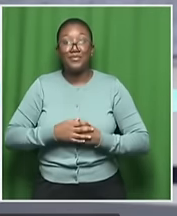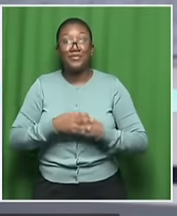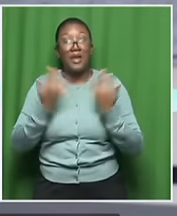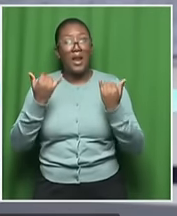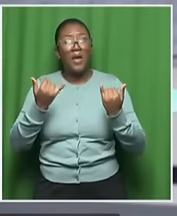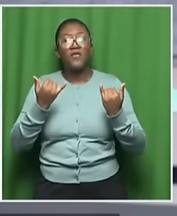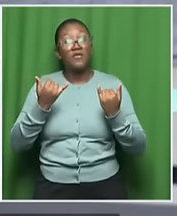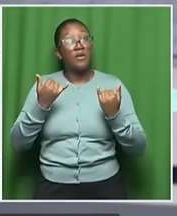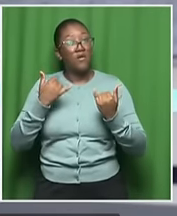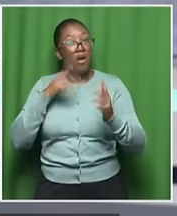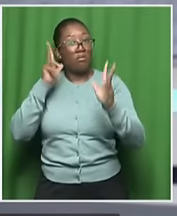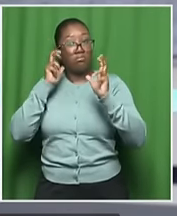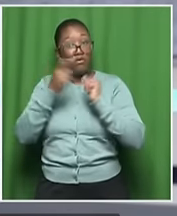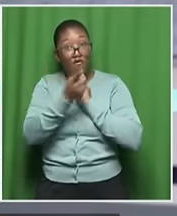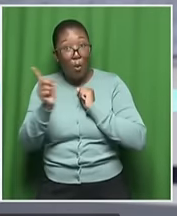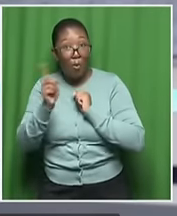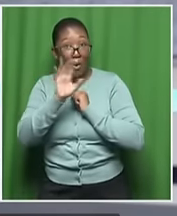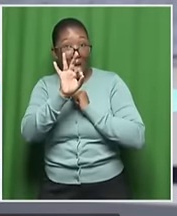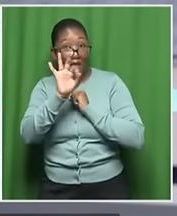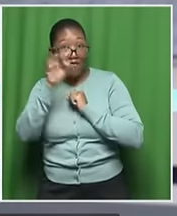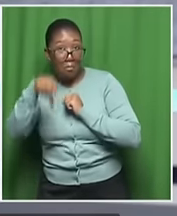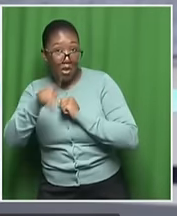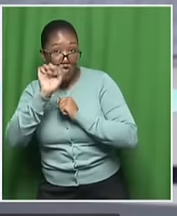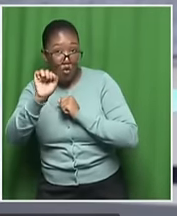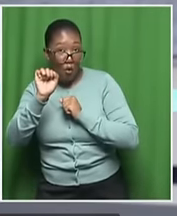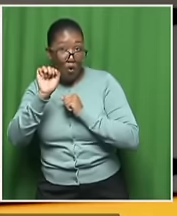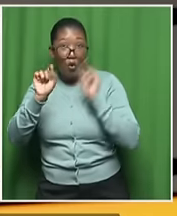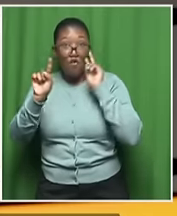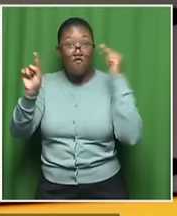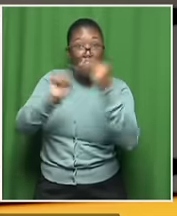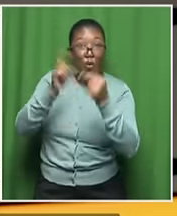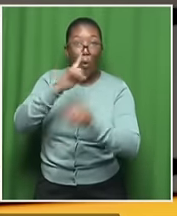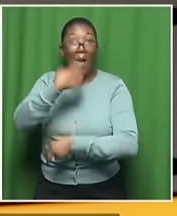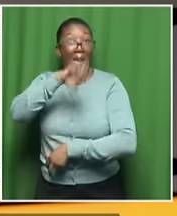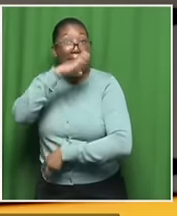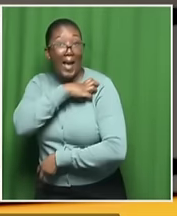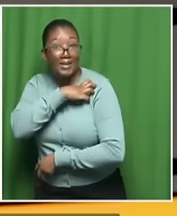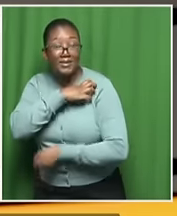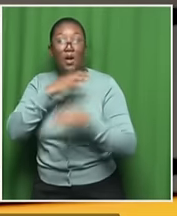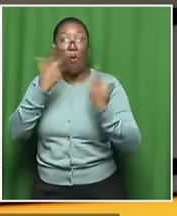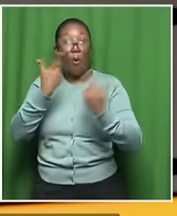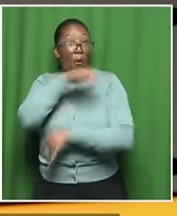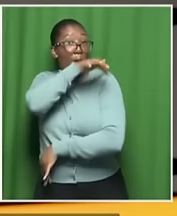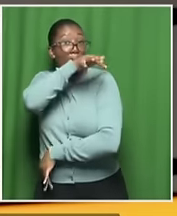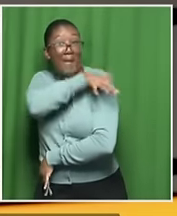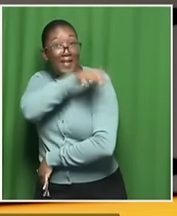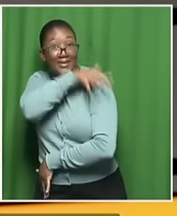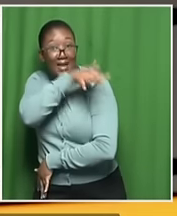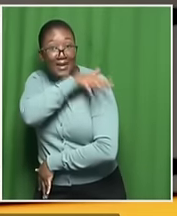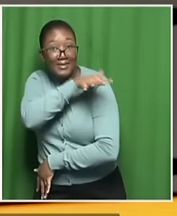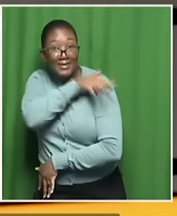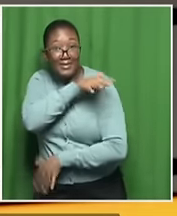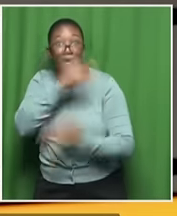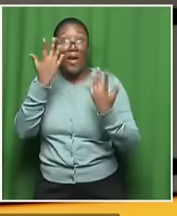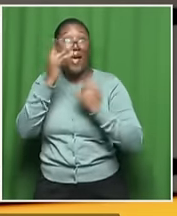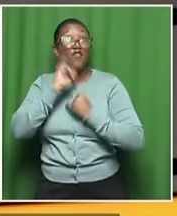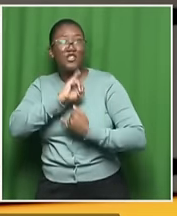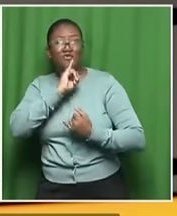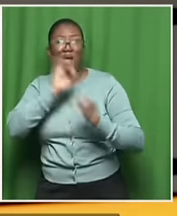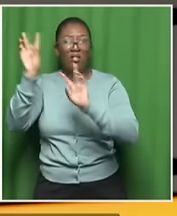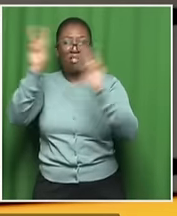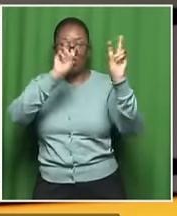Gaza situation, what's happening with Palestine and Israel. I said it before that we must remember that the